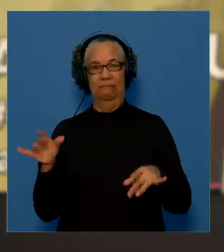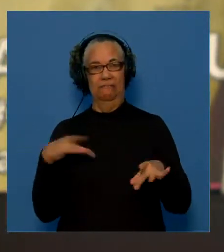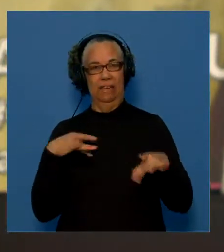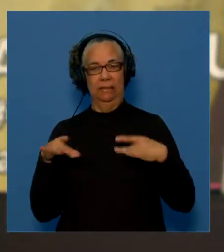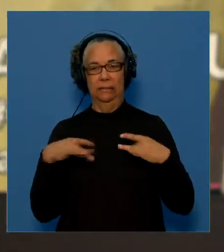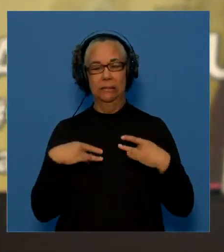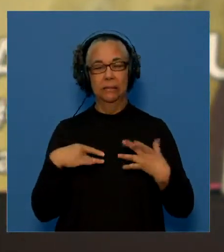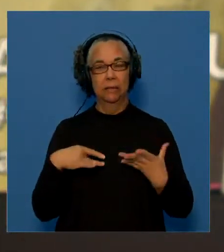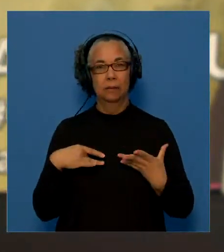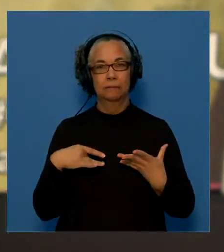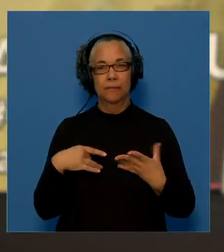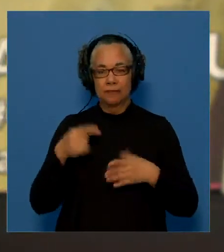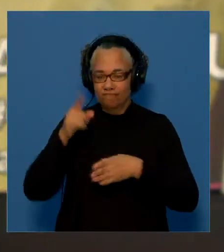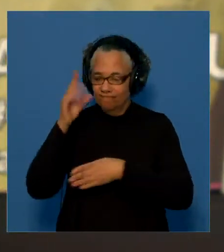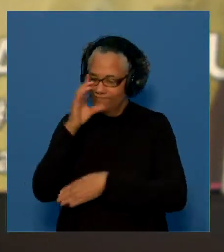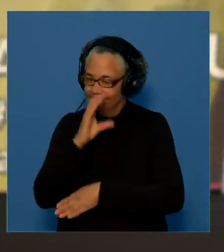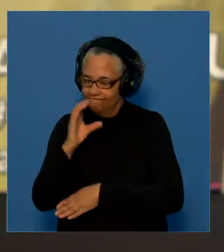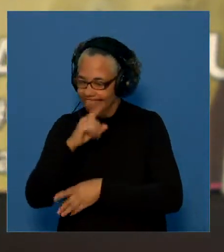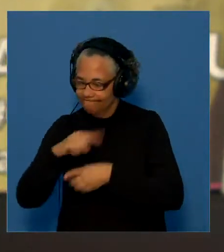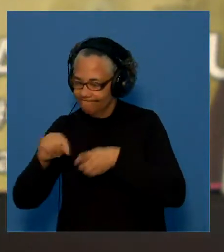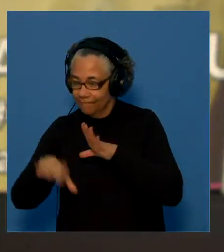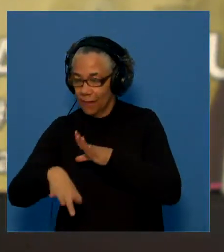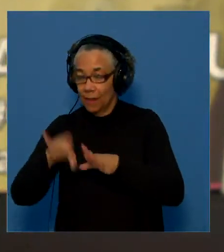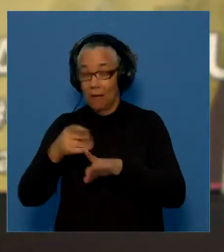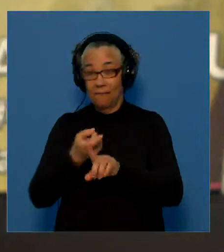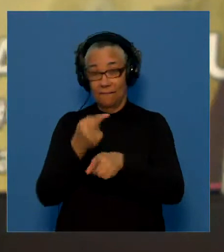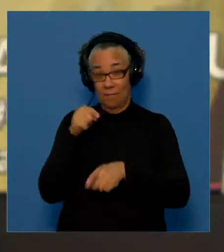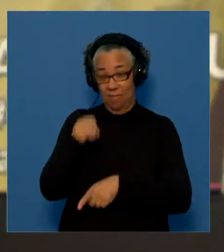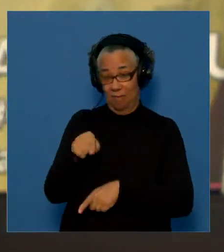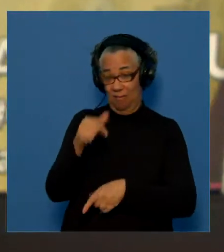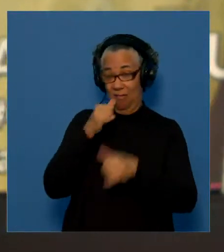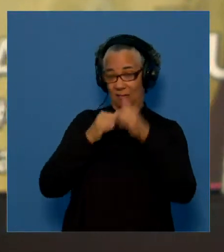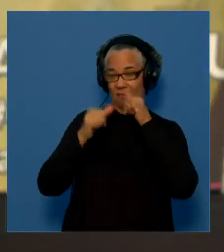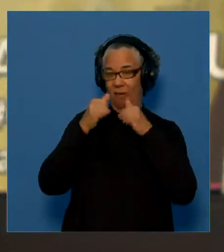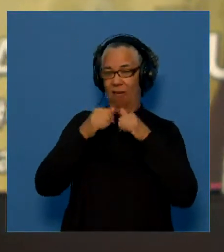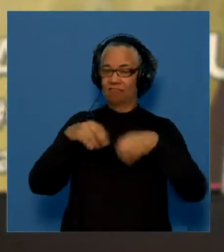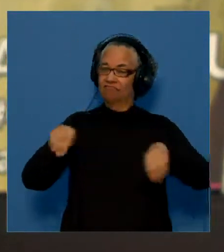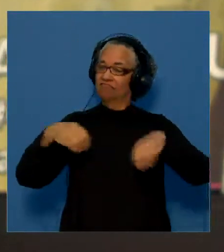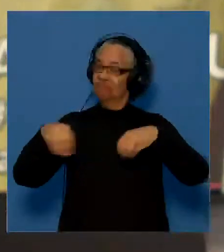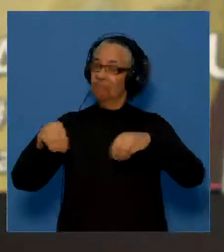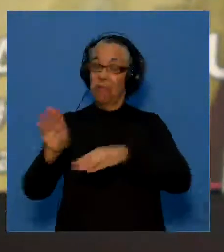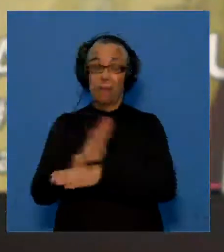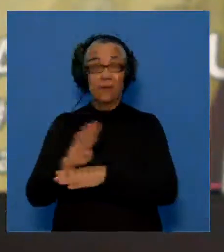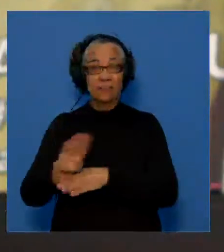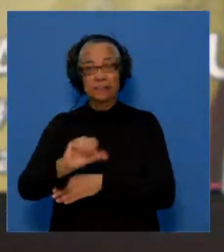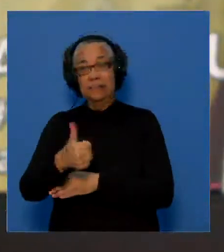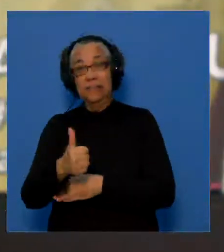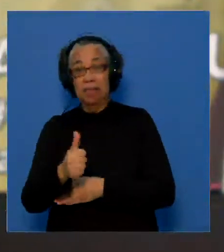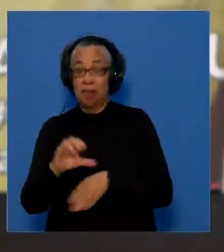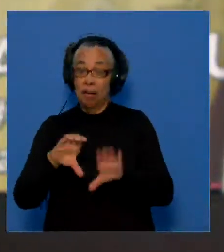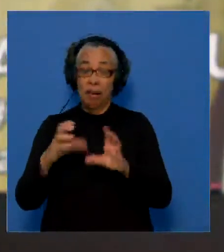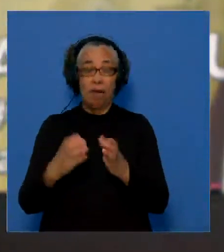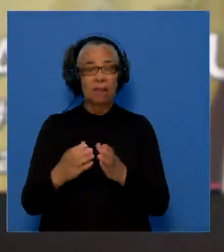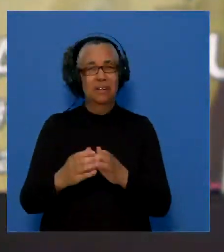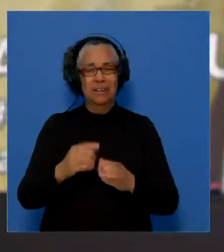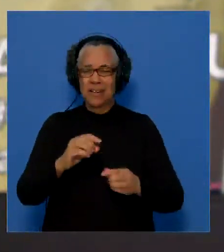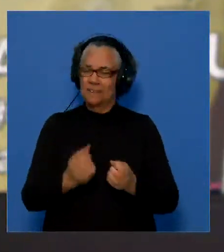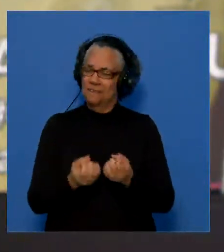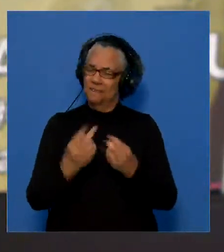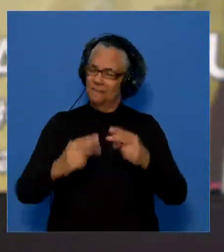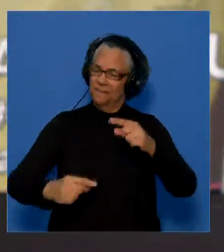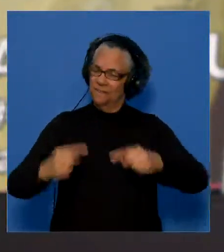tracers indicate that from there, a bar, a retail business, another club, and several workplaces